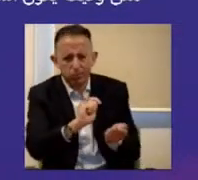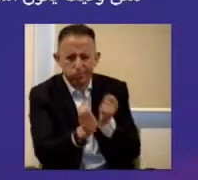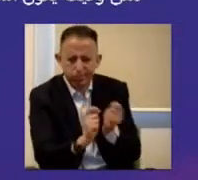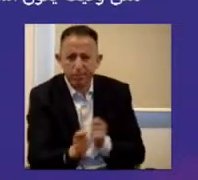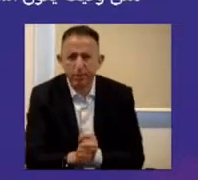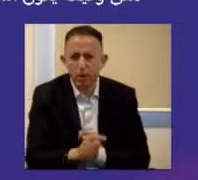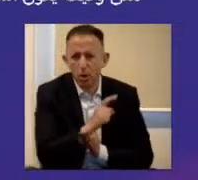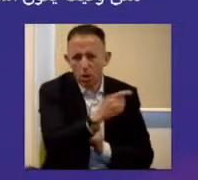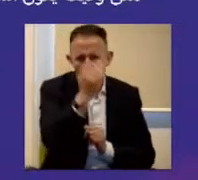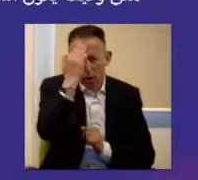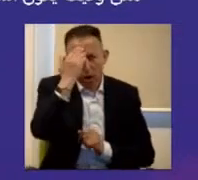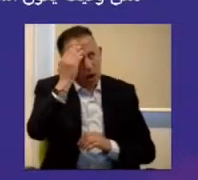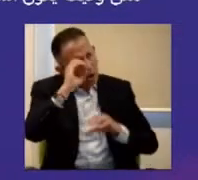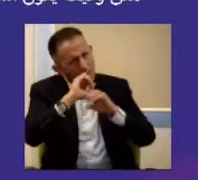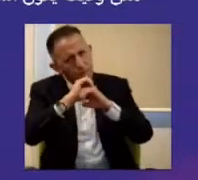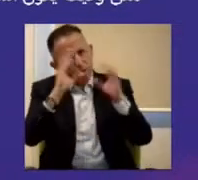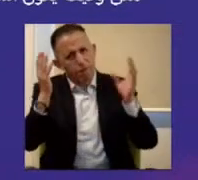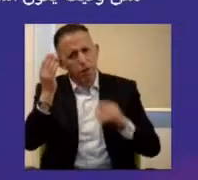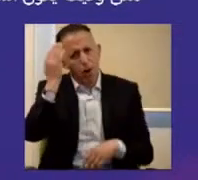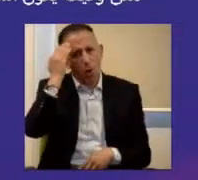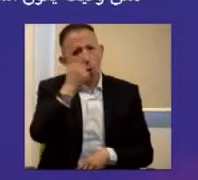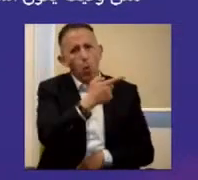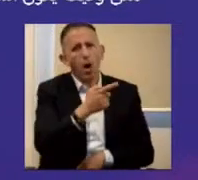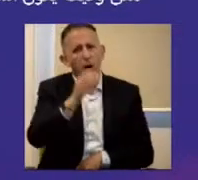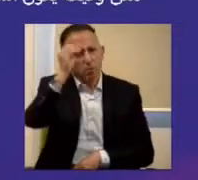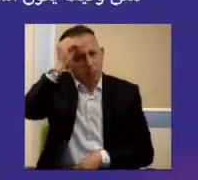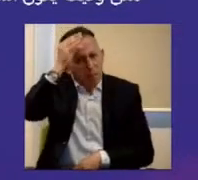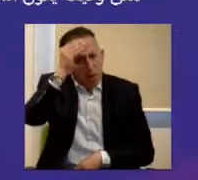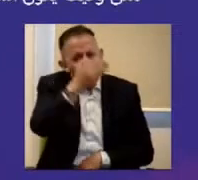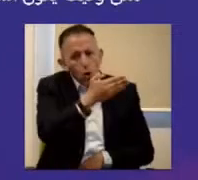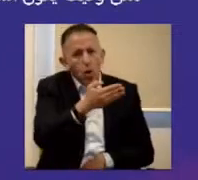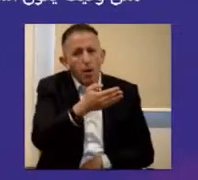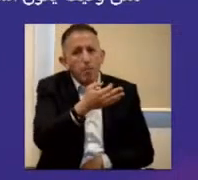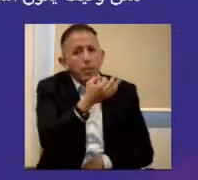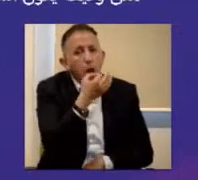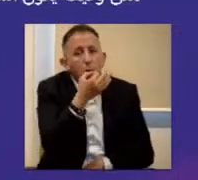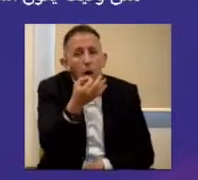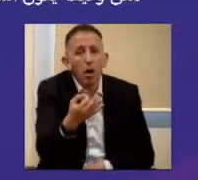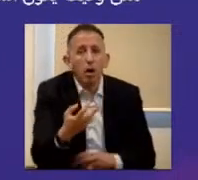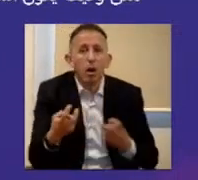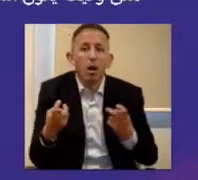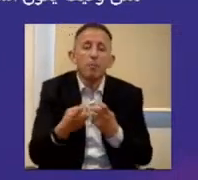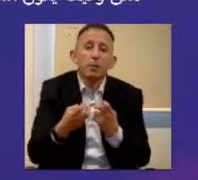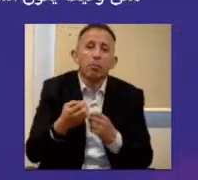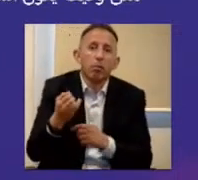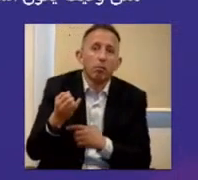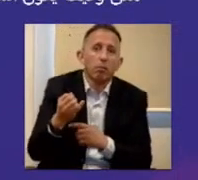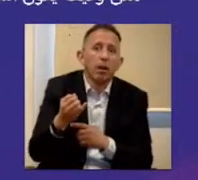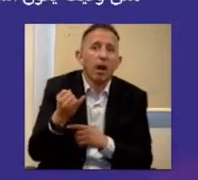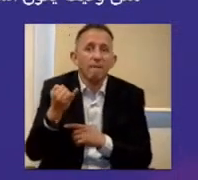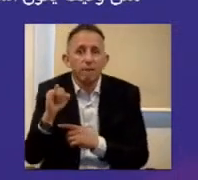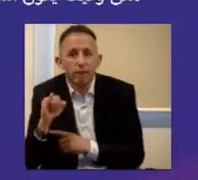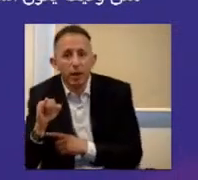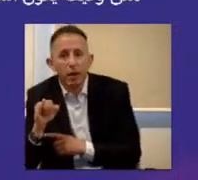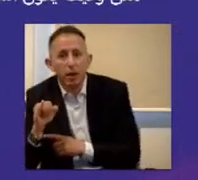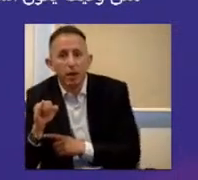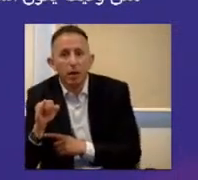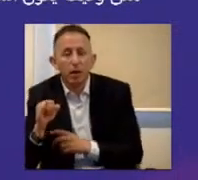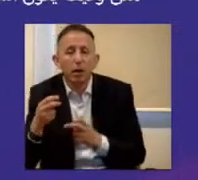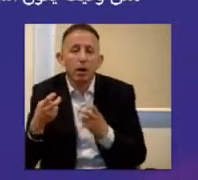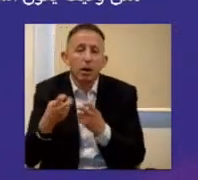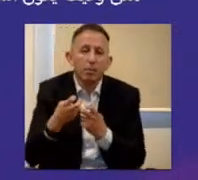For very low entropy, you predict everything. For high entropy, you are unable to do any predictions.